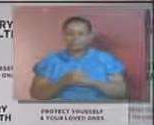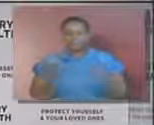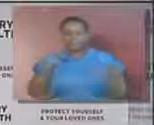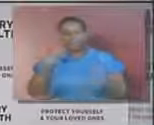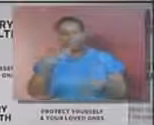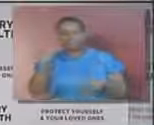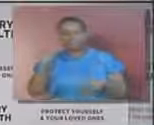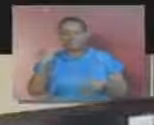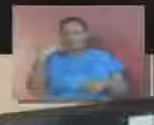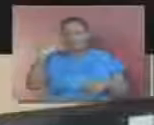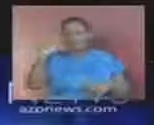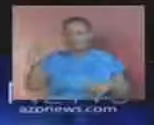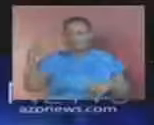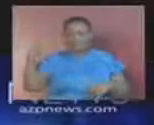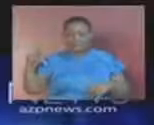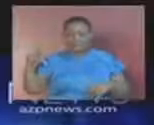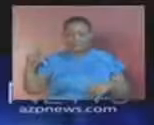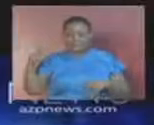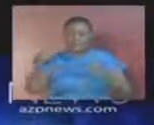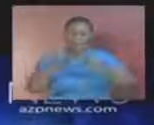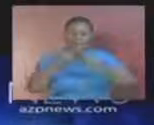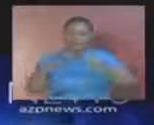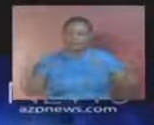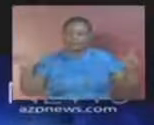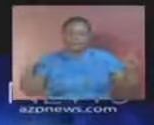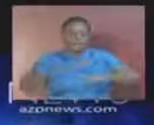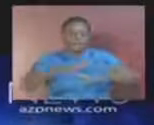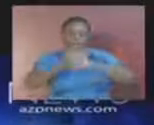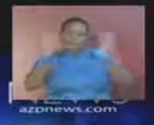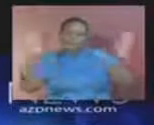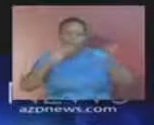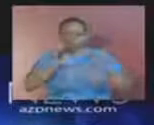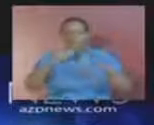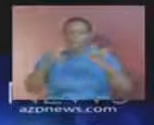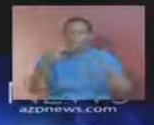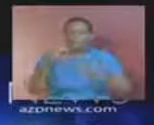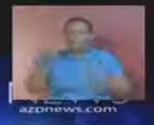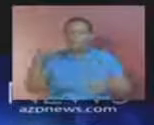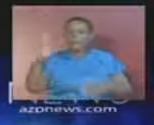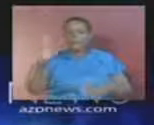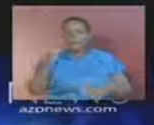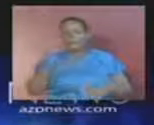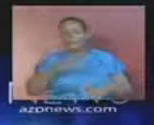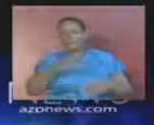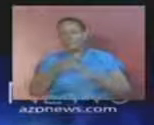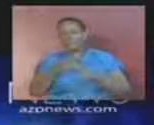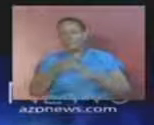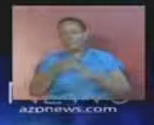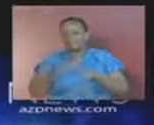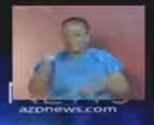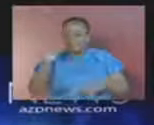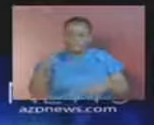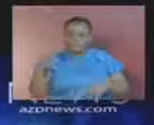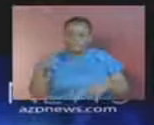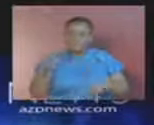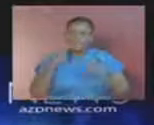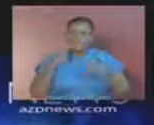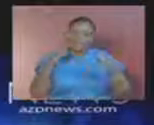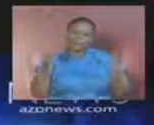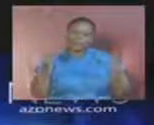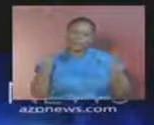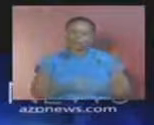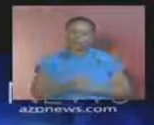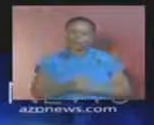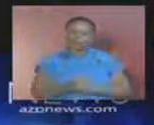Hi, good morning, everyone. Priya Bihari, azpnews.com. My first question is for Minister